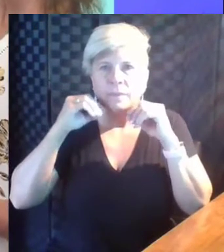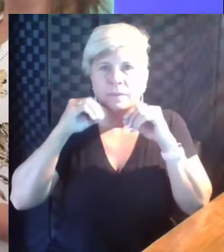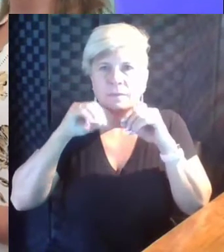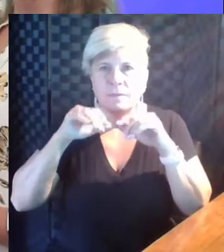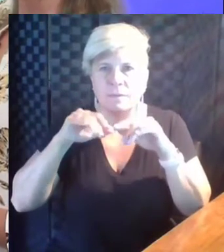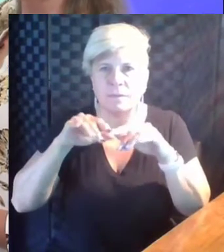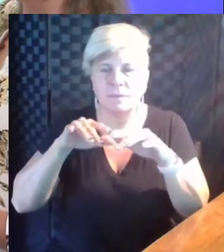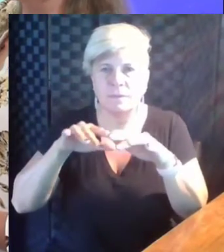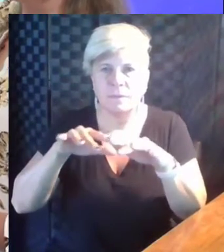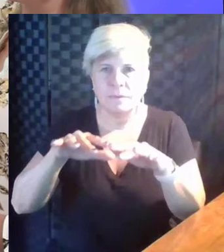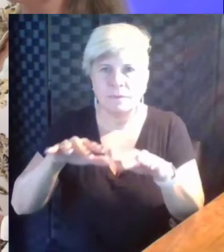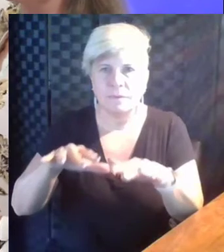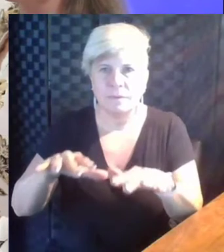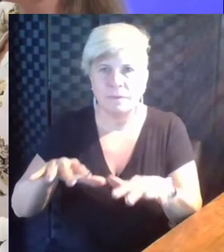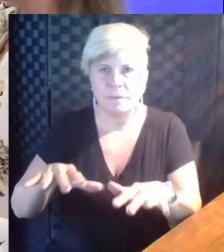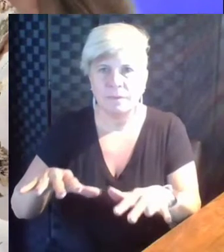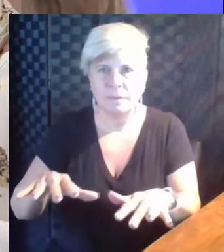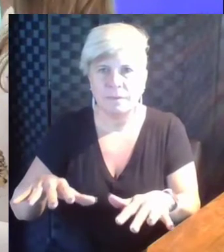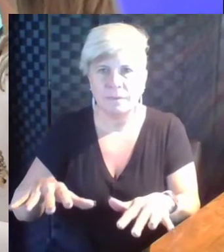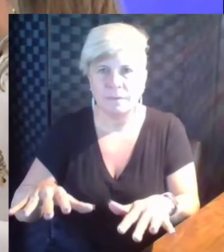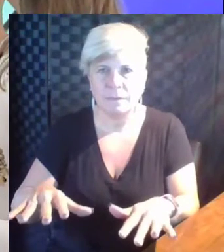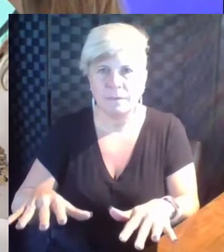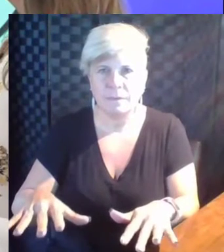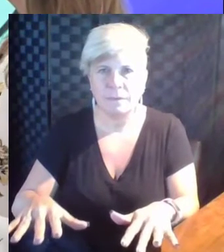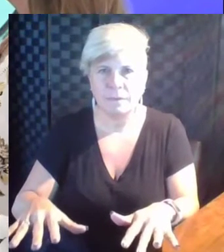And now let it out.